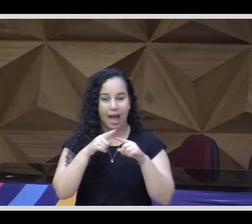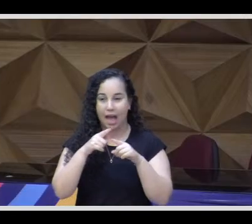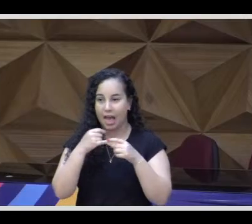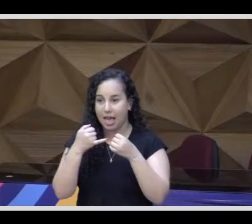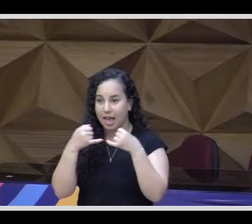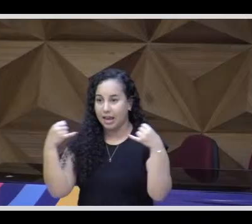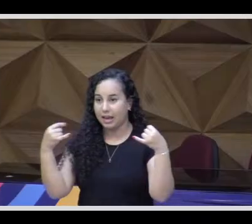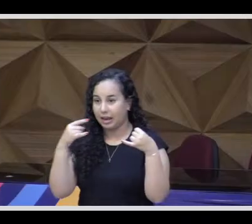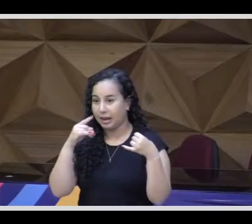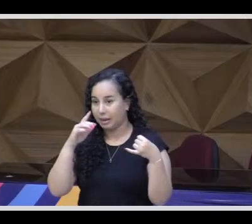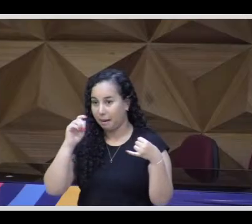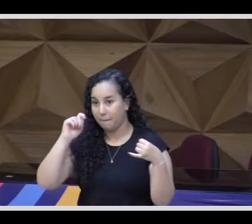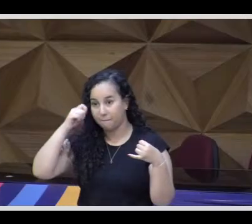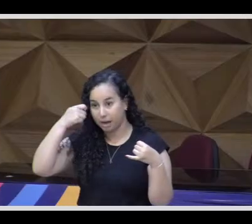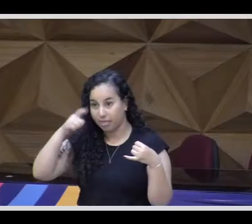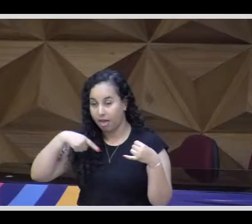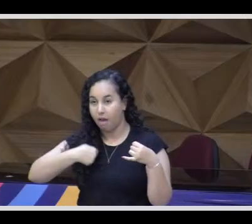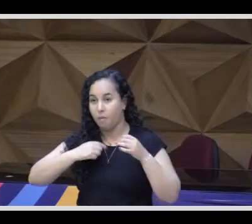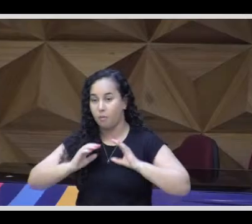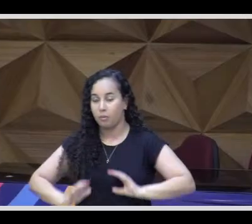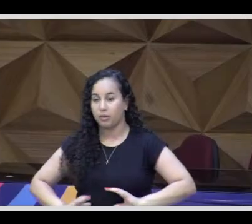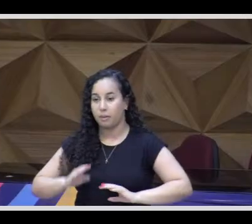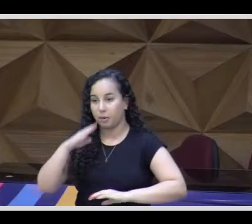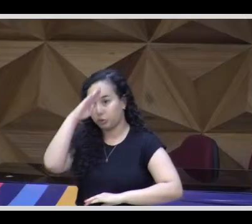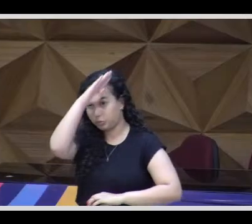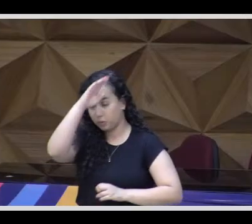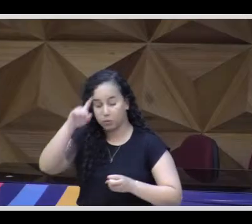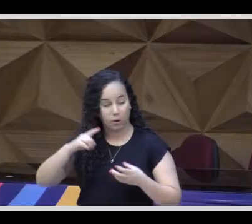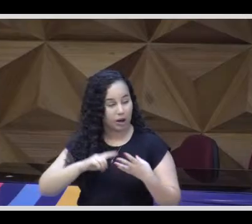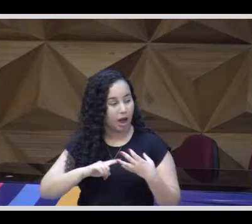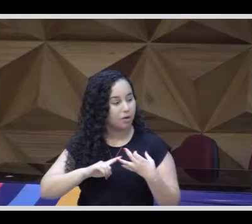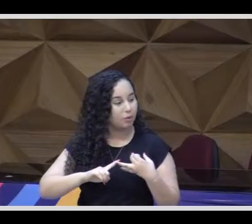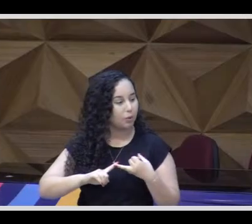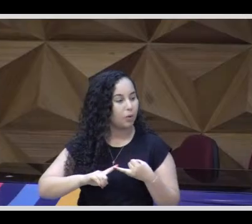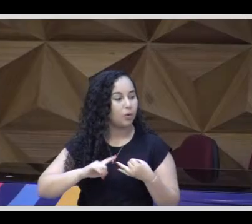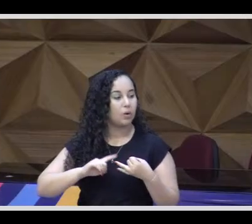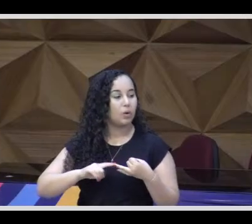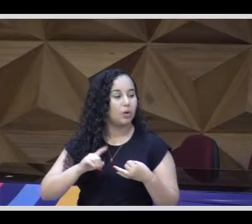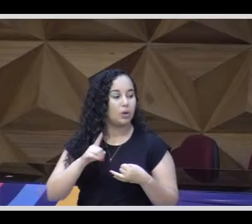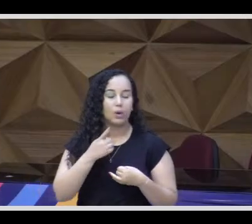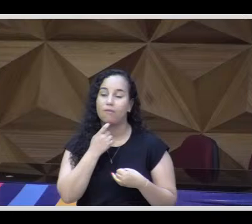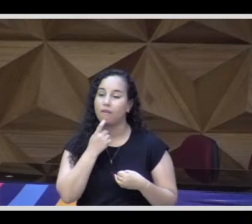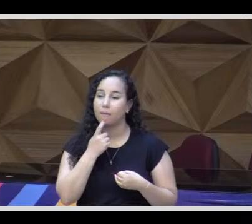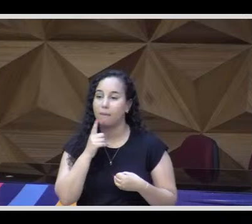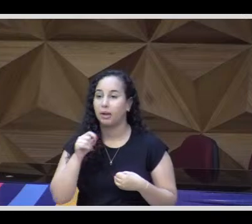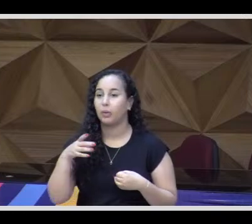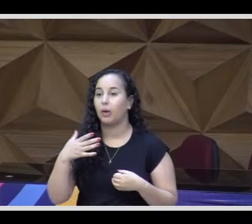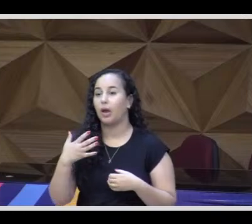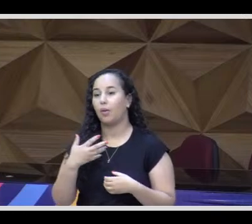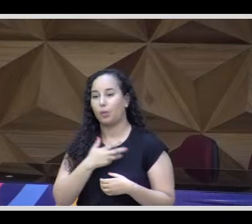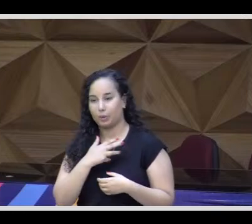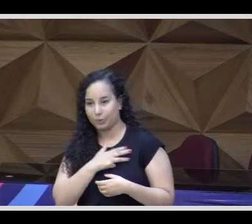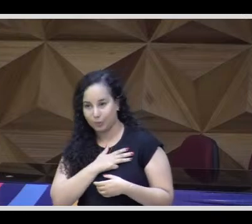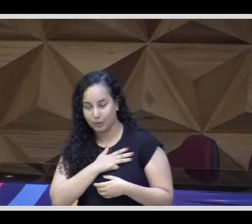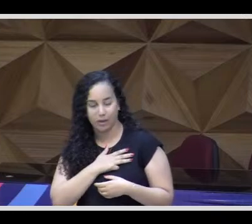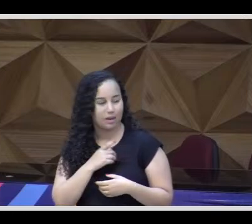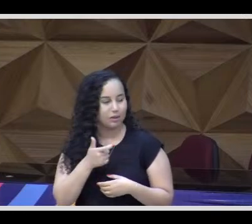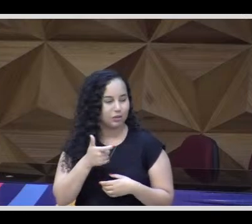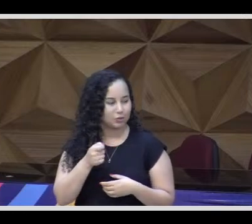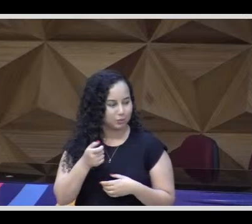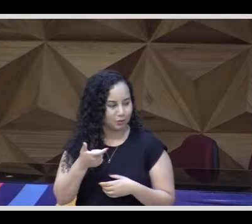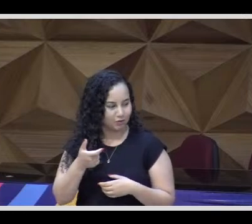is Bolsonaro behavior. The red line you're seeing there is Lula's behavior during the 2022